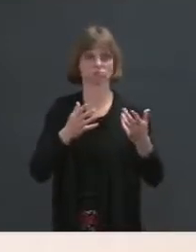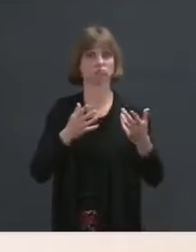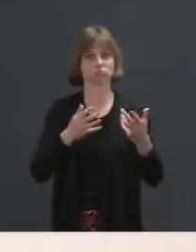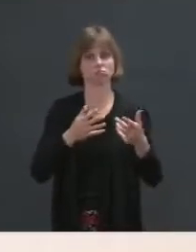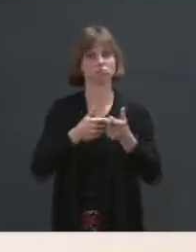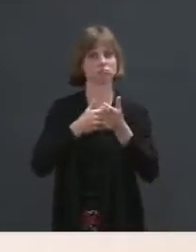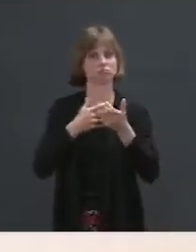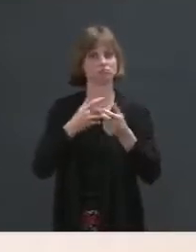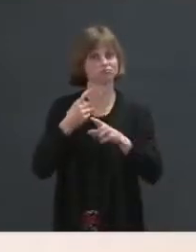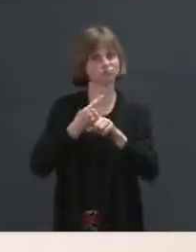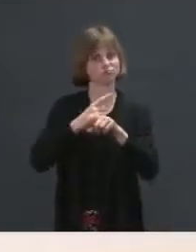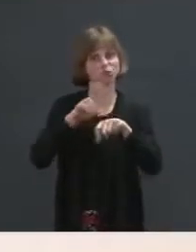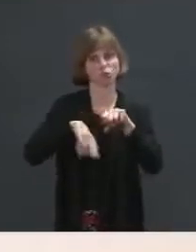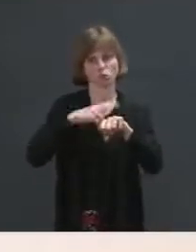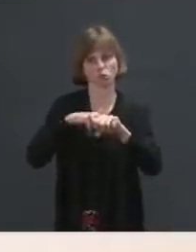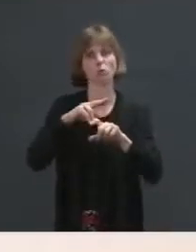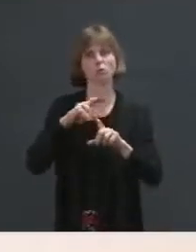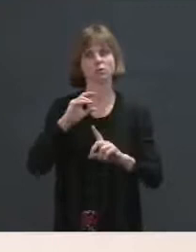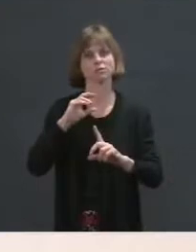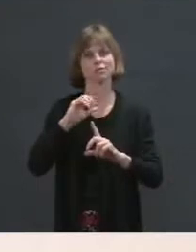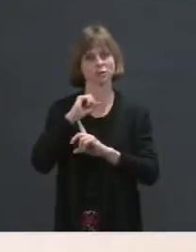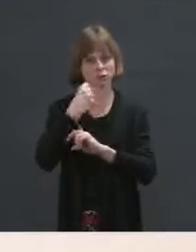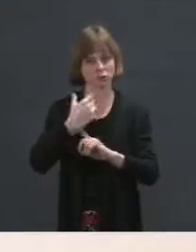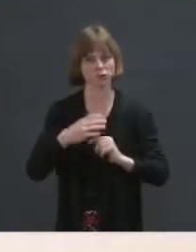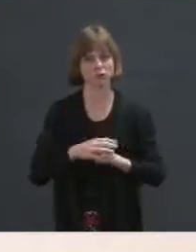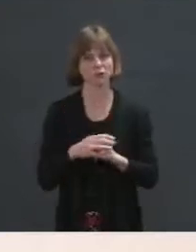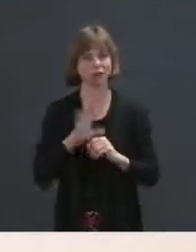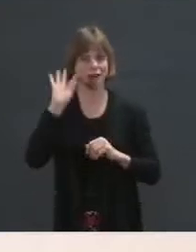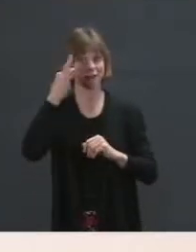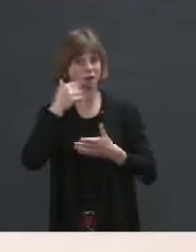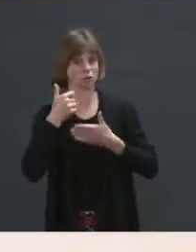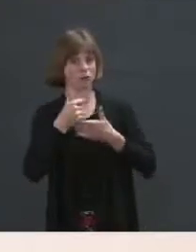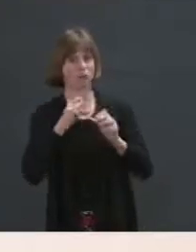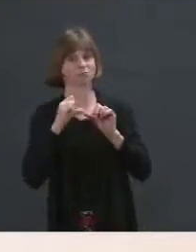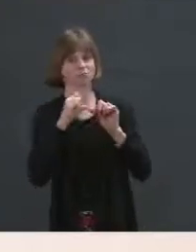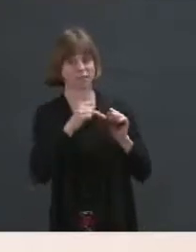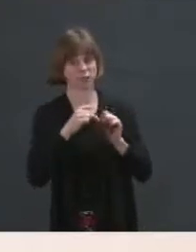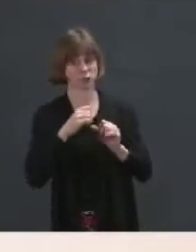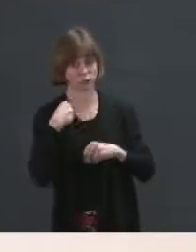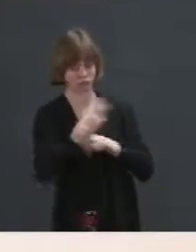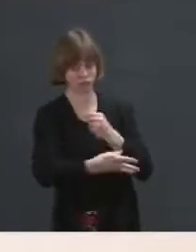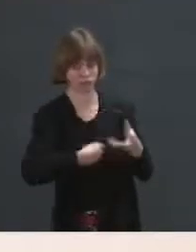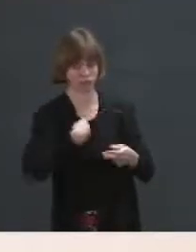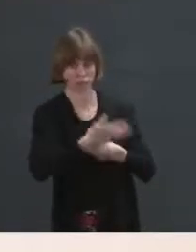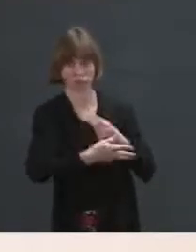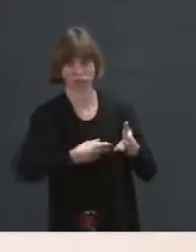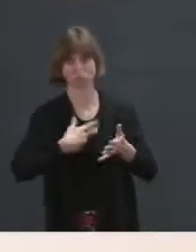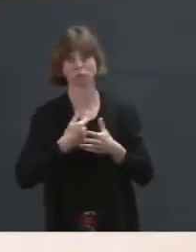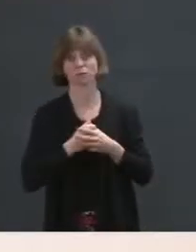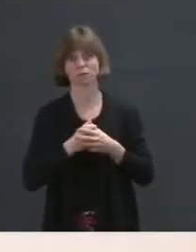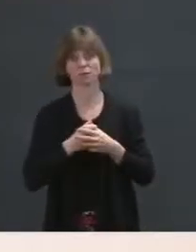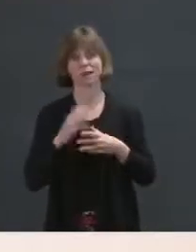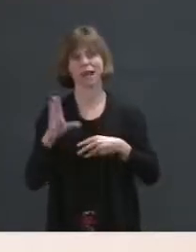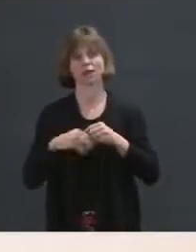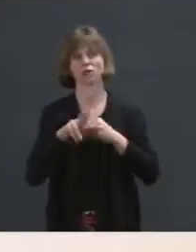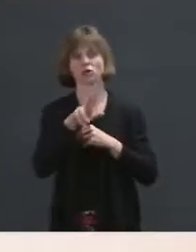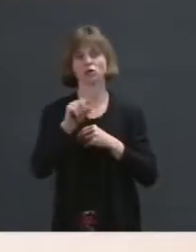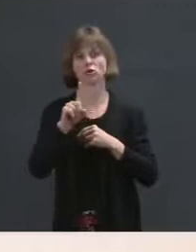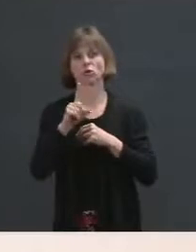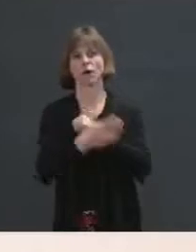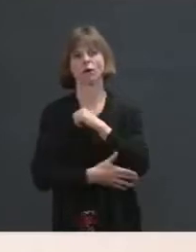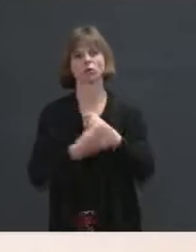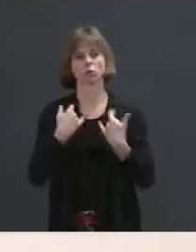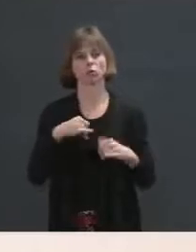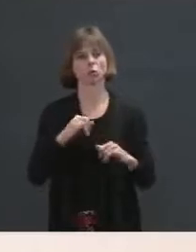Federal assistance continues. We noted the additional 31 counties yesterday, and of course, we'll continue to consider additional